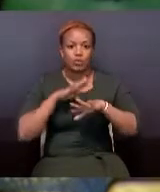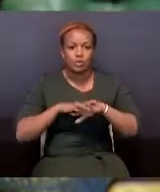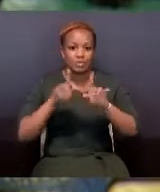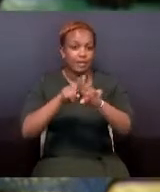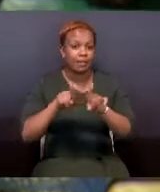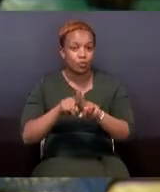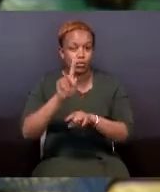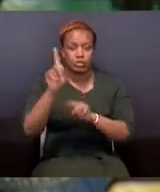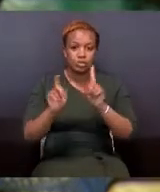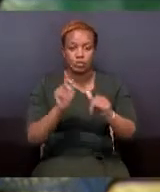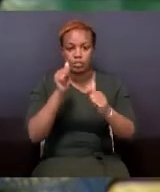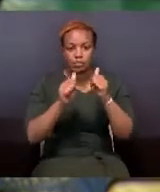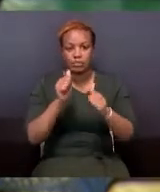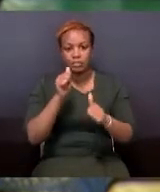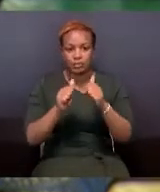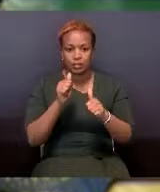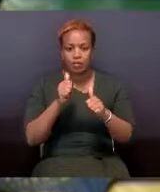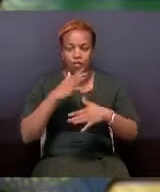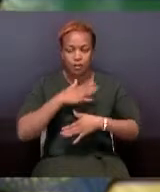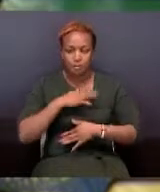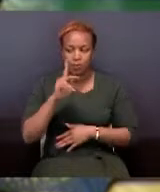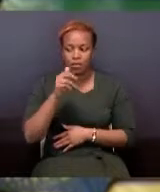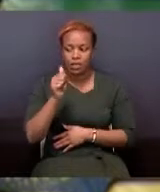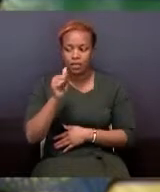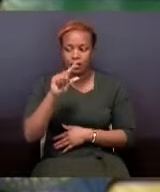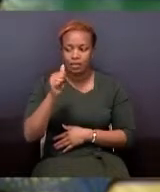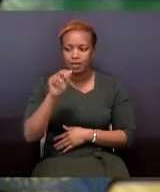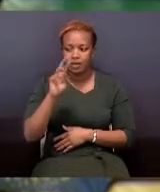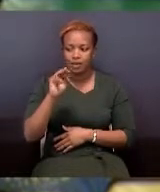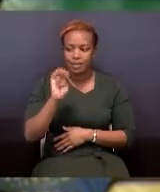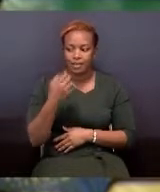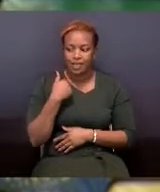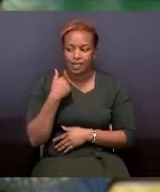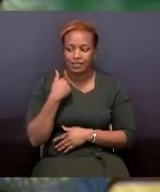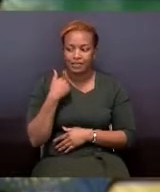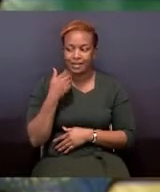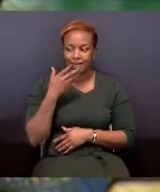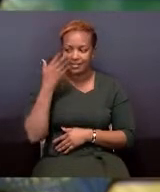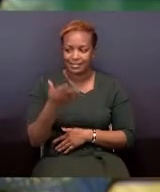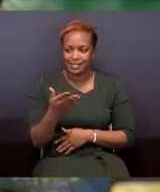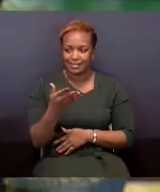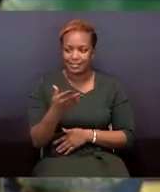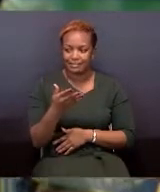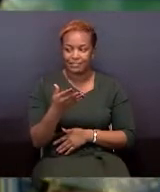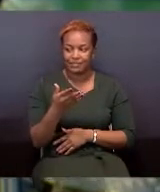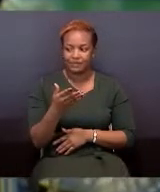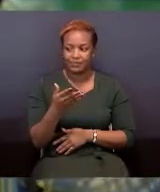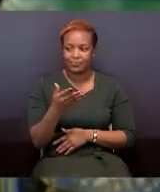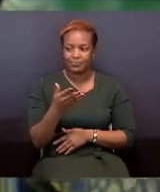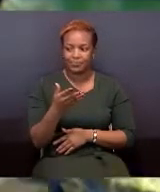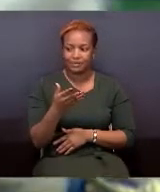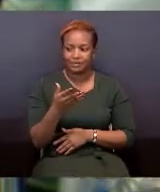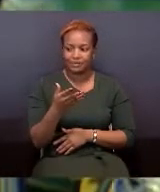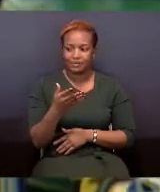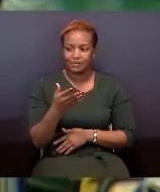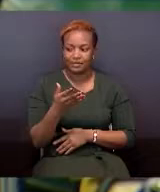question to the one that His Excellency Kagame has just answered, but to lead on to that, in post-COVID, to cleverly position ourselves and not be victims